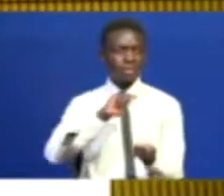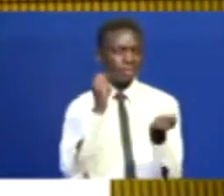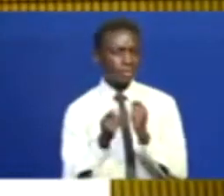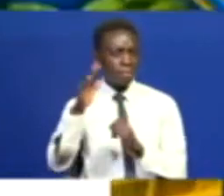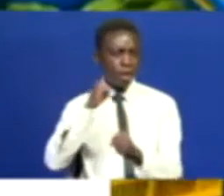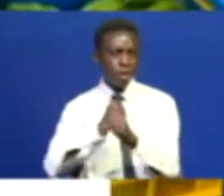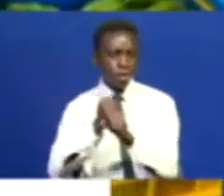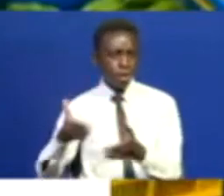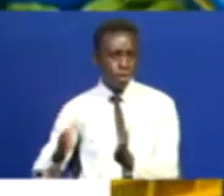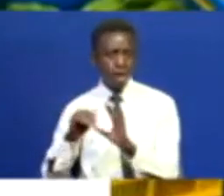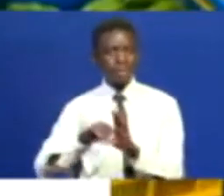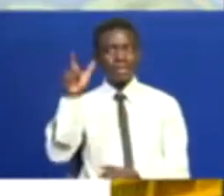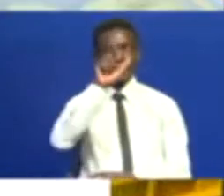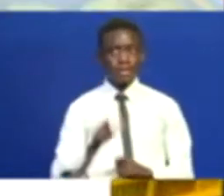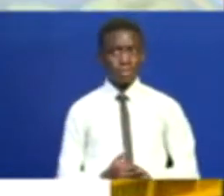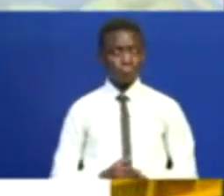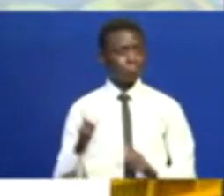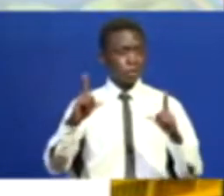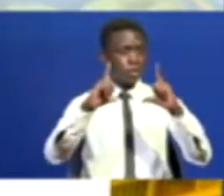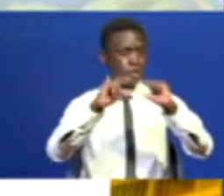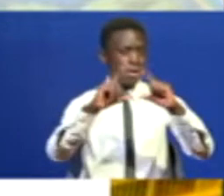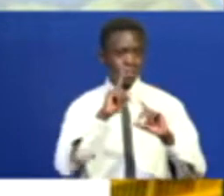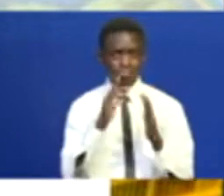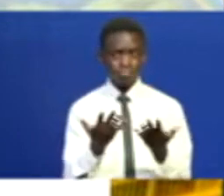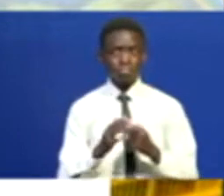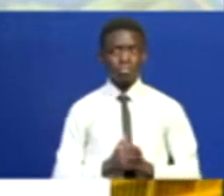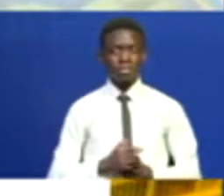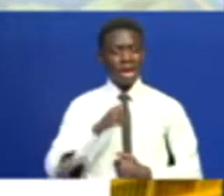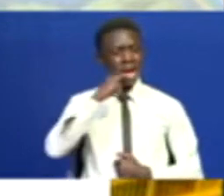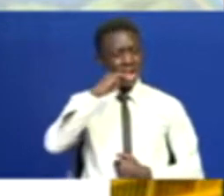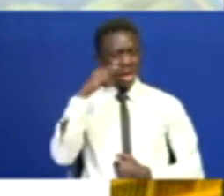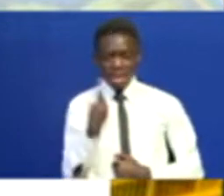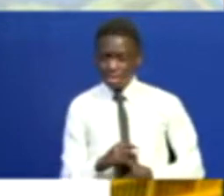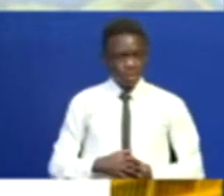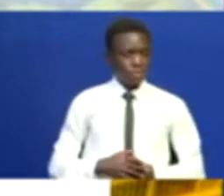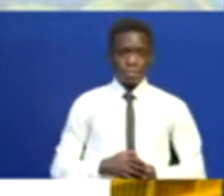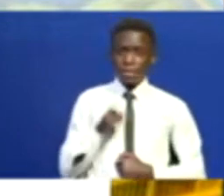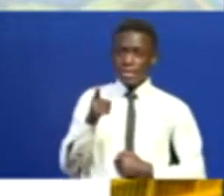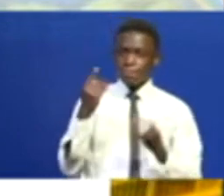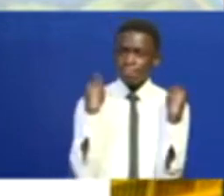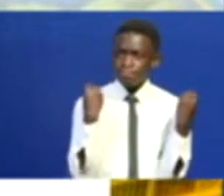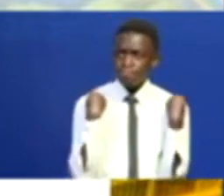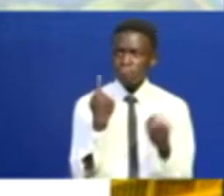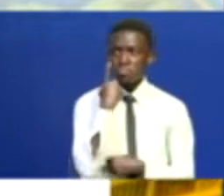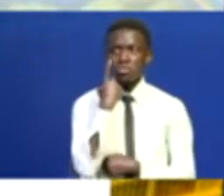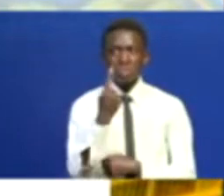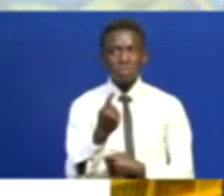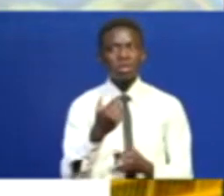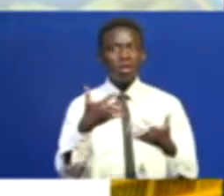across the region. The statement reads, "Regrettably, this exercise has seen the company declare some